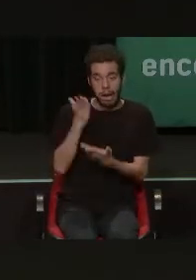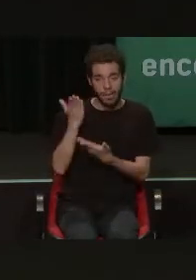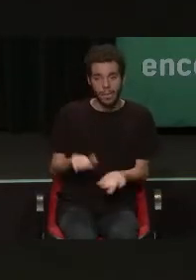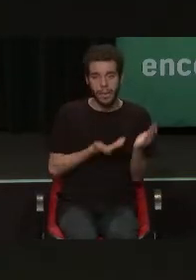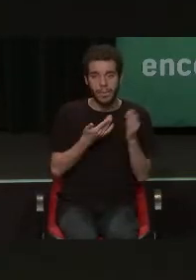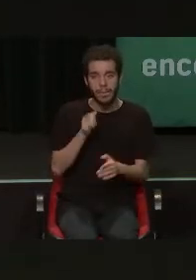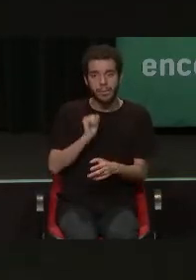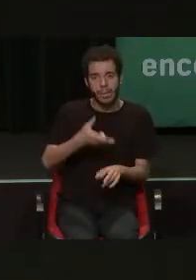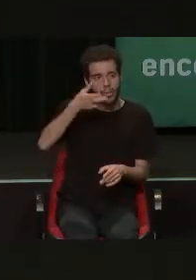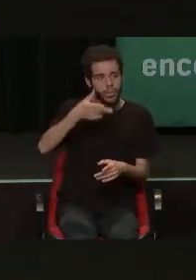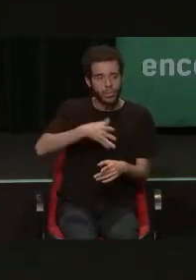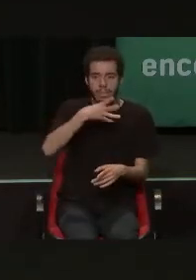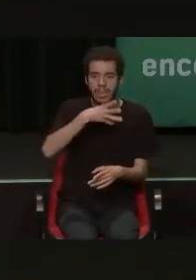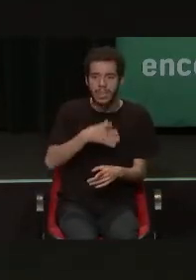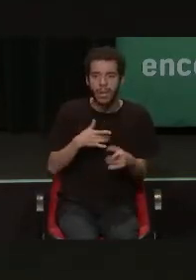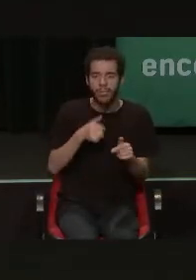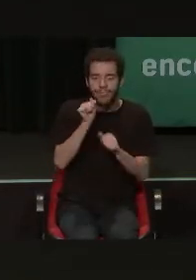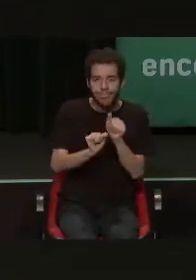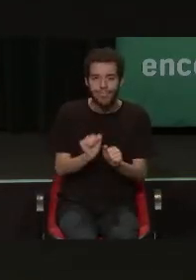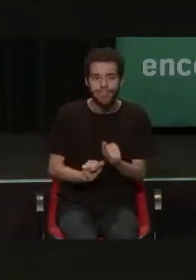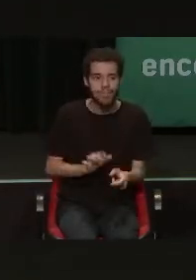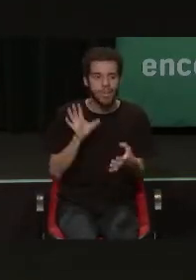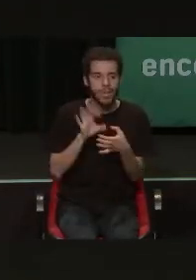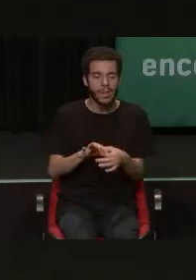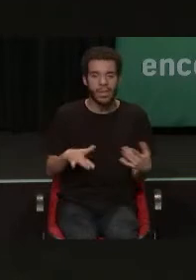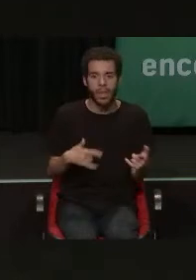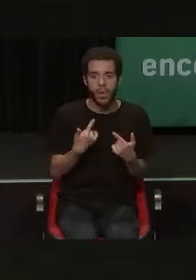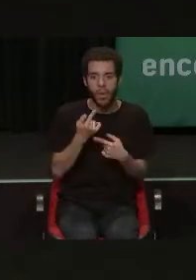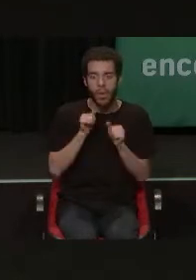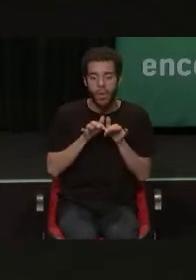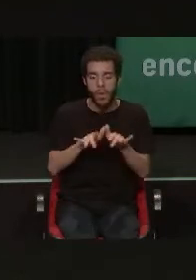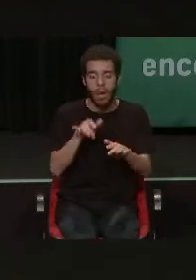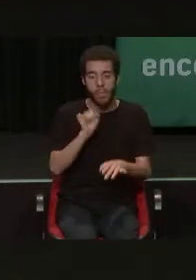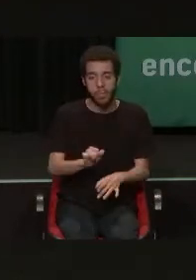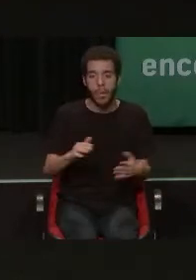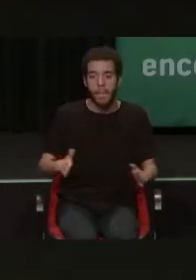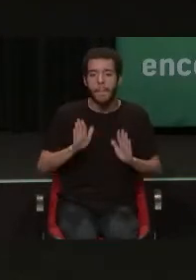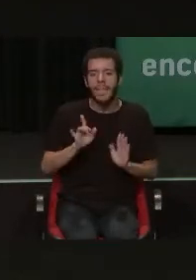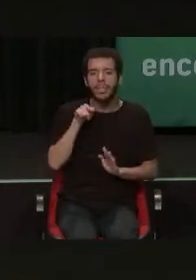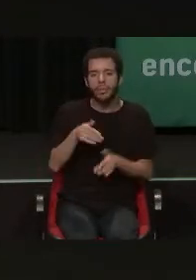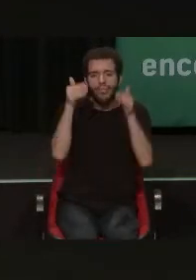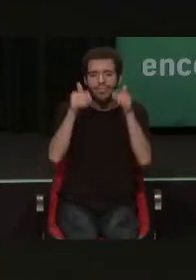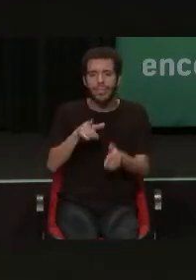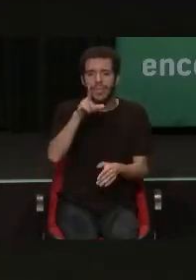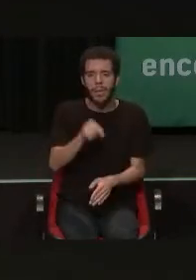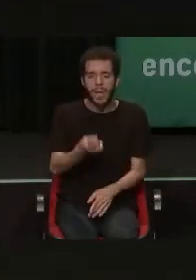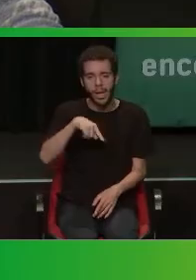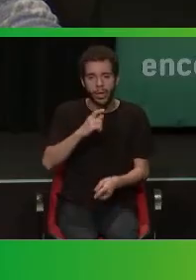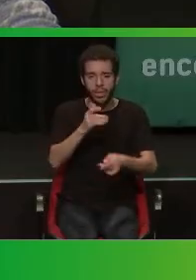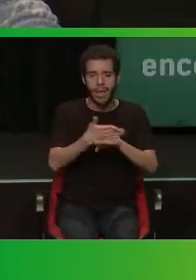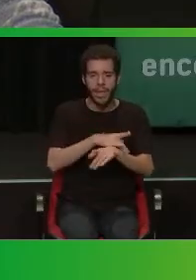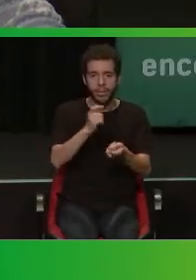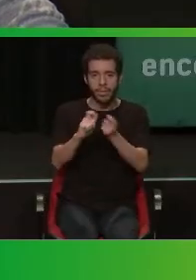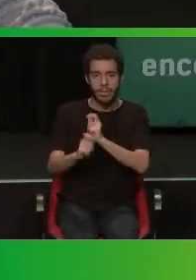this concept of precision screening, which was so valuable. But we also focused something that we have discussed a